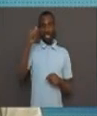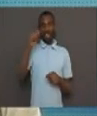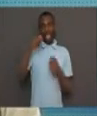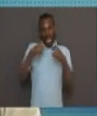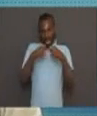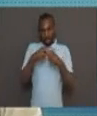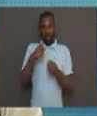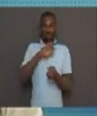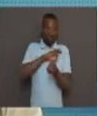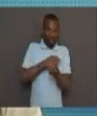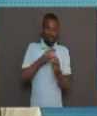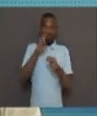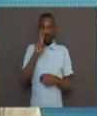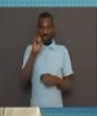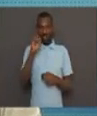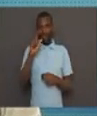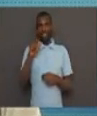or MeV.